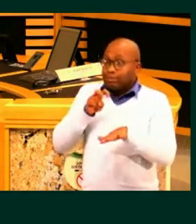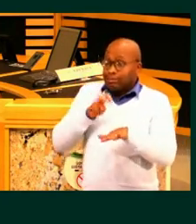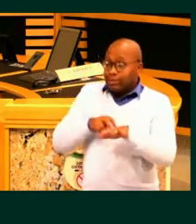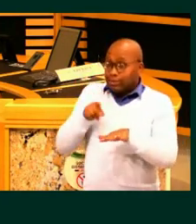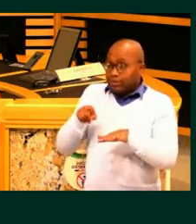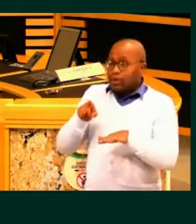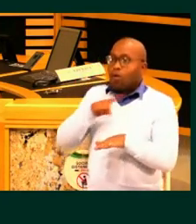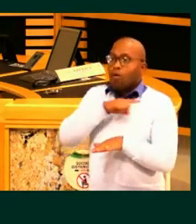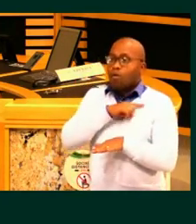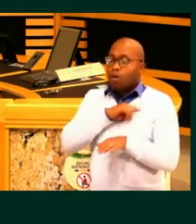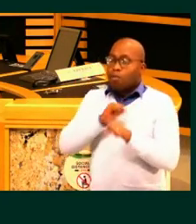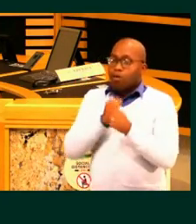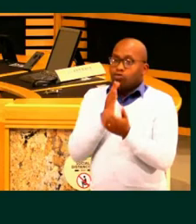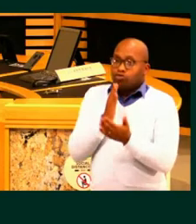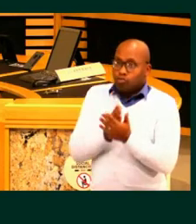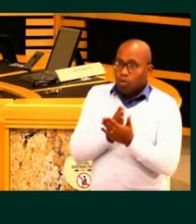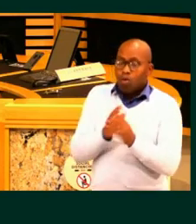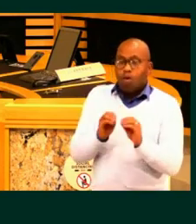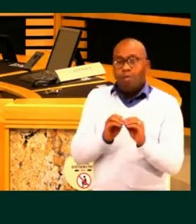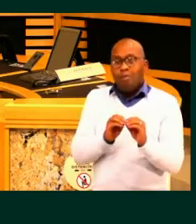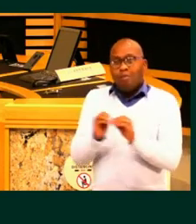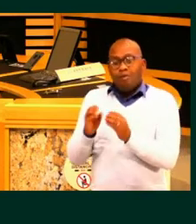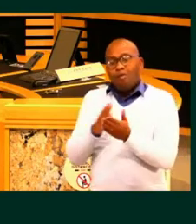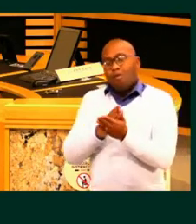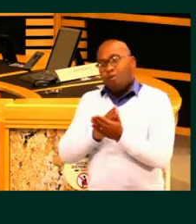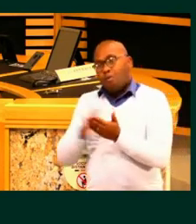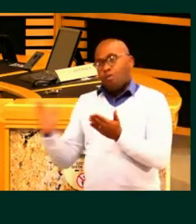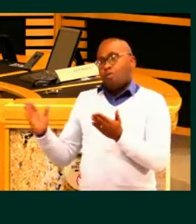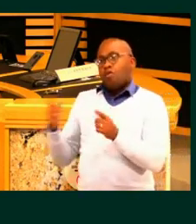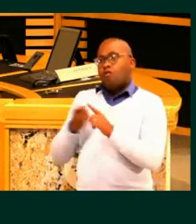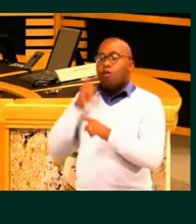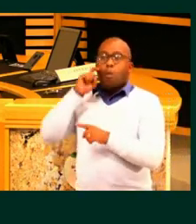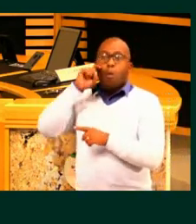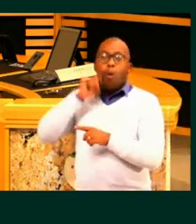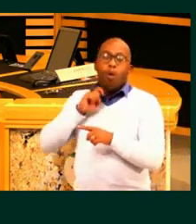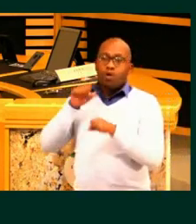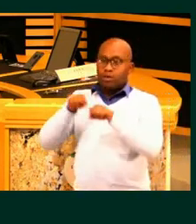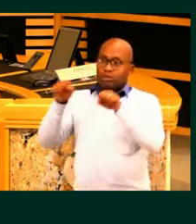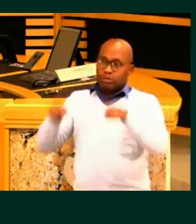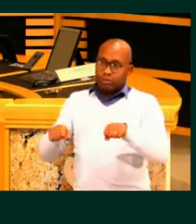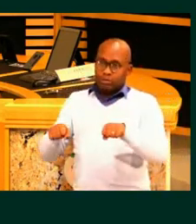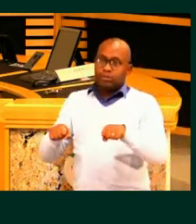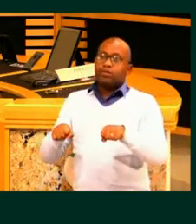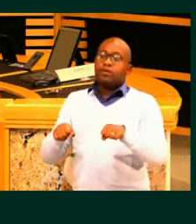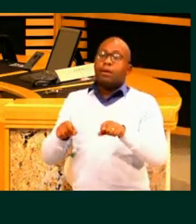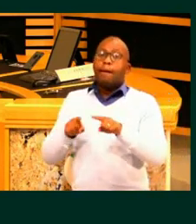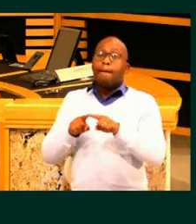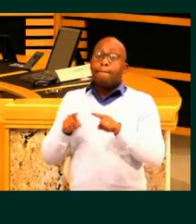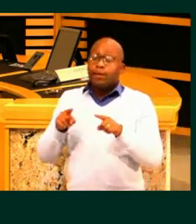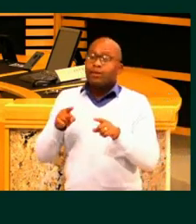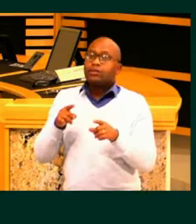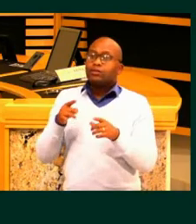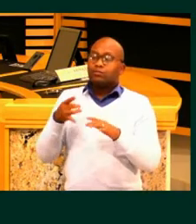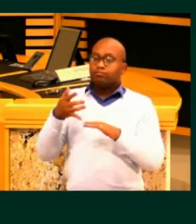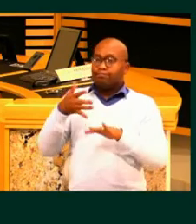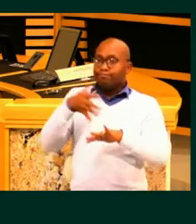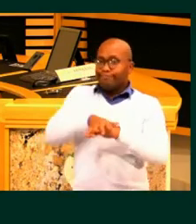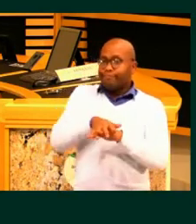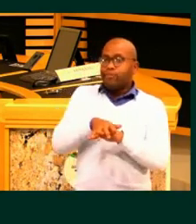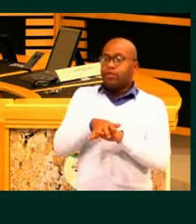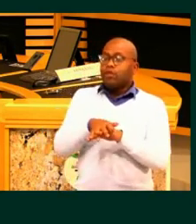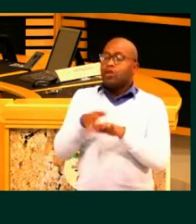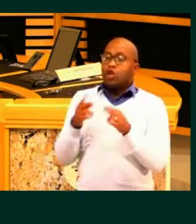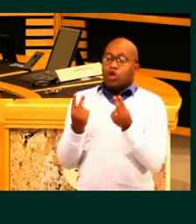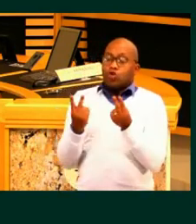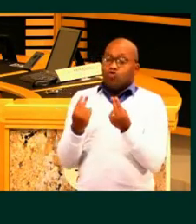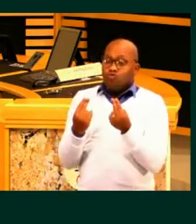sure that we move away from the old convention and fully Implement plastic roads on our roads